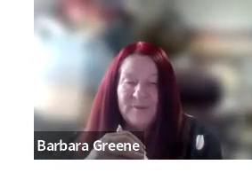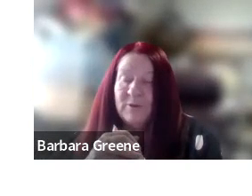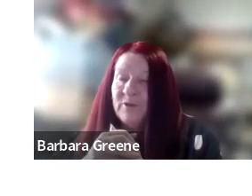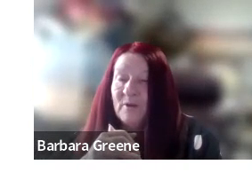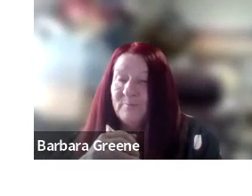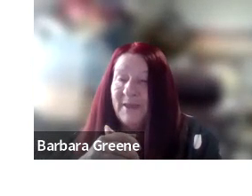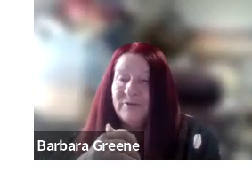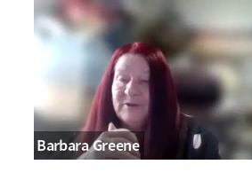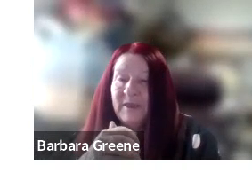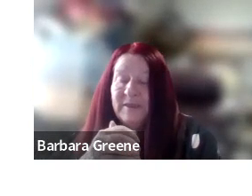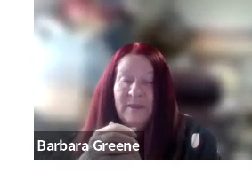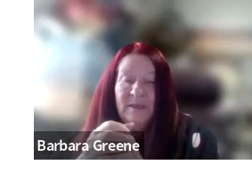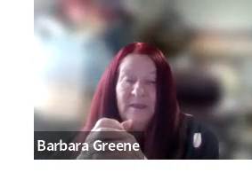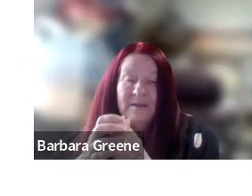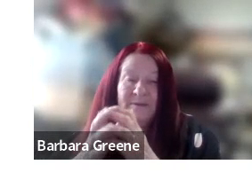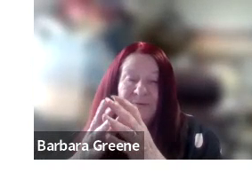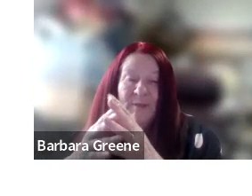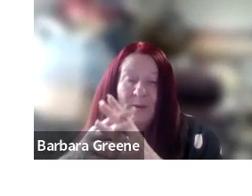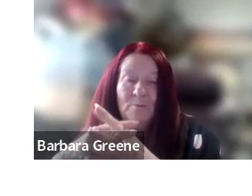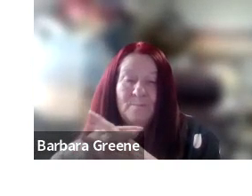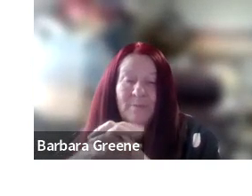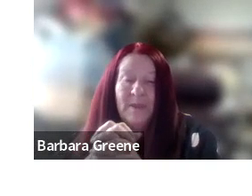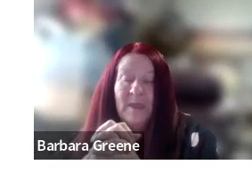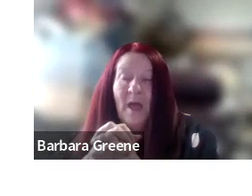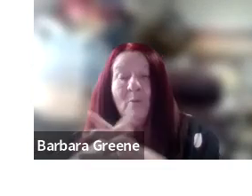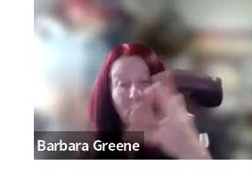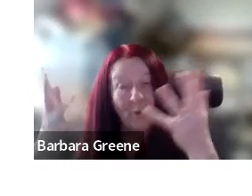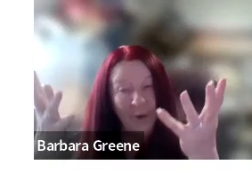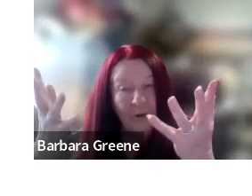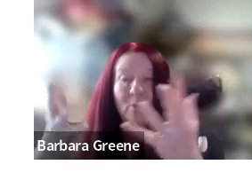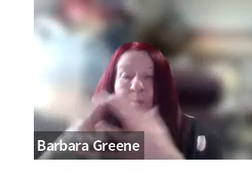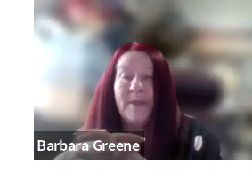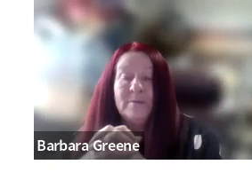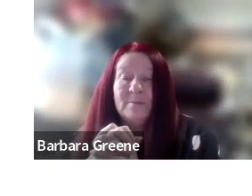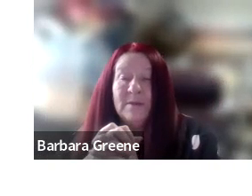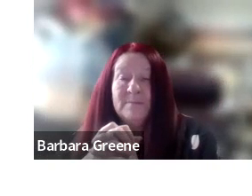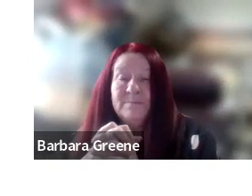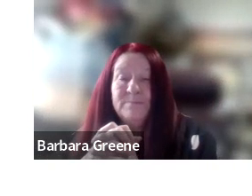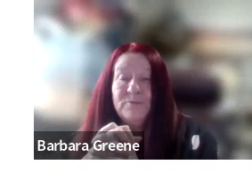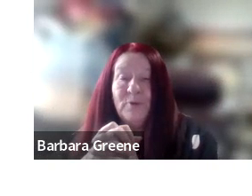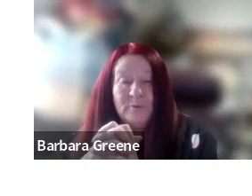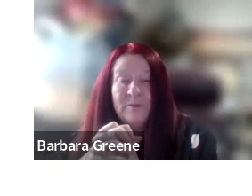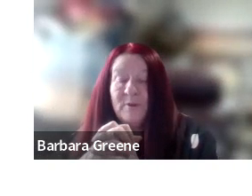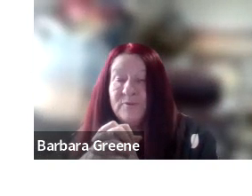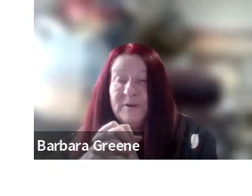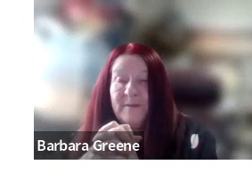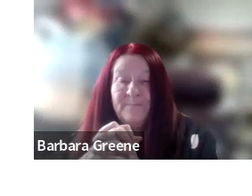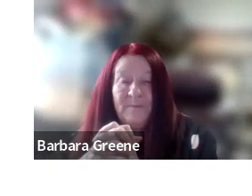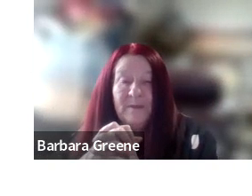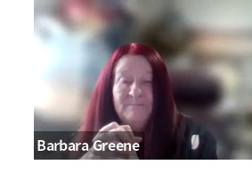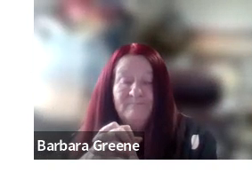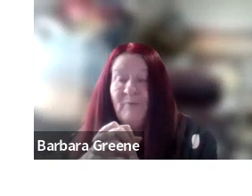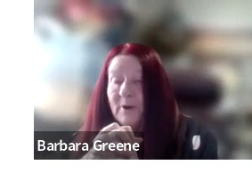the things that we talked about today. So we don't know, but certainly there is